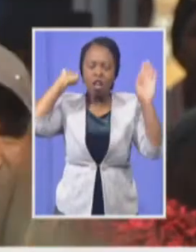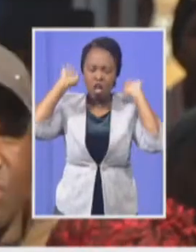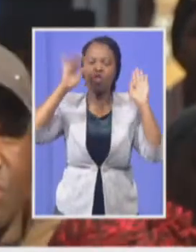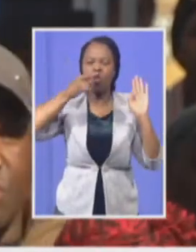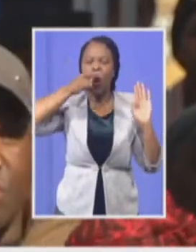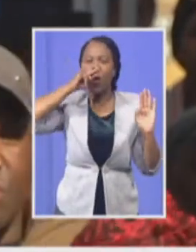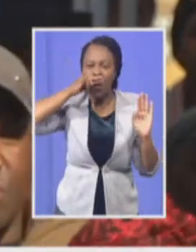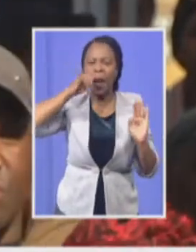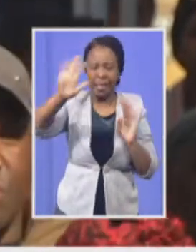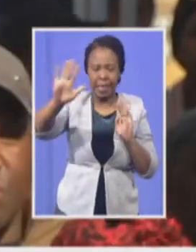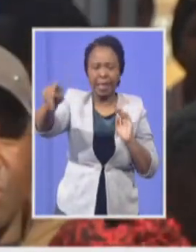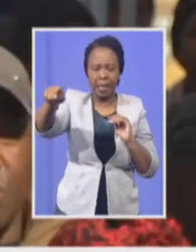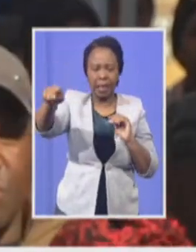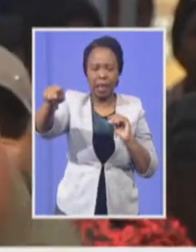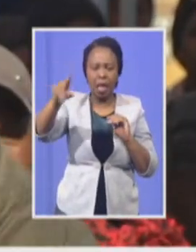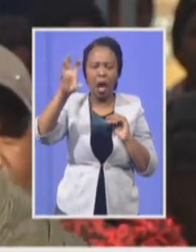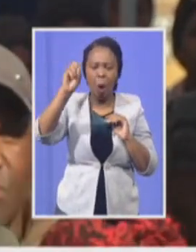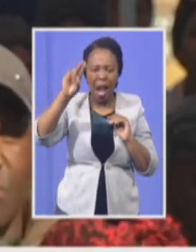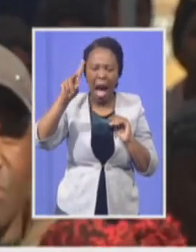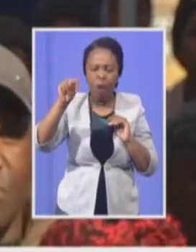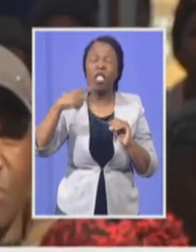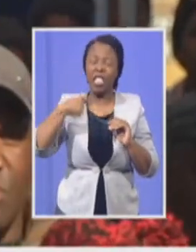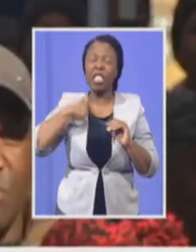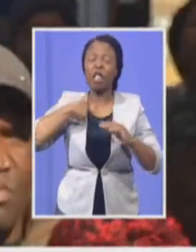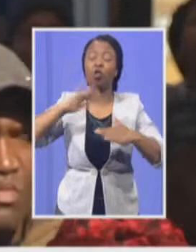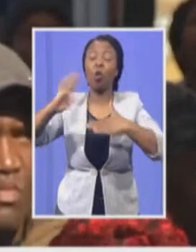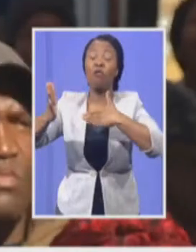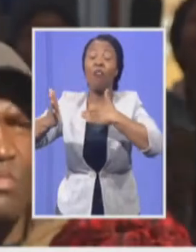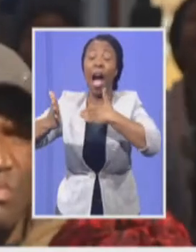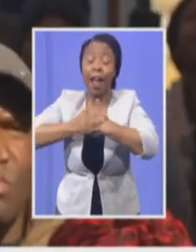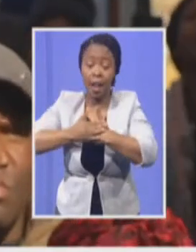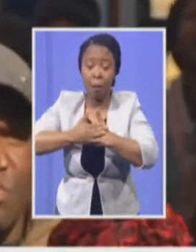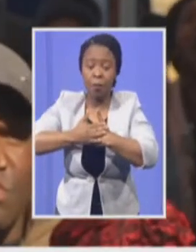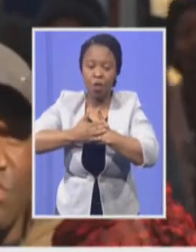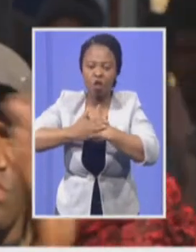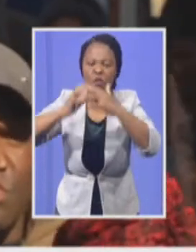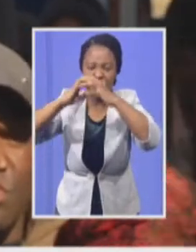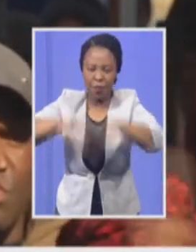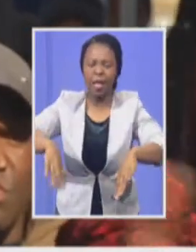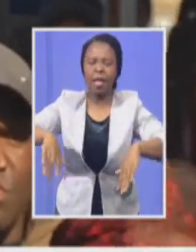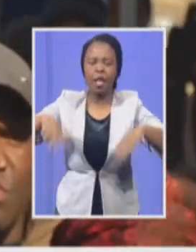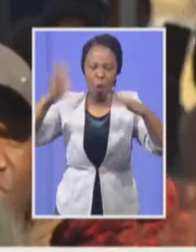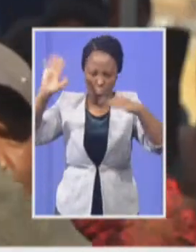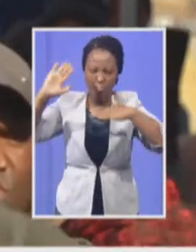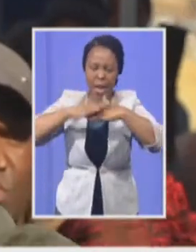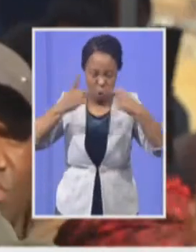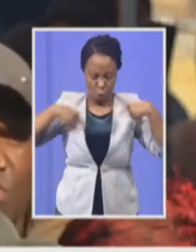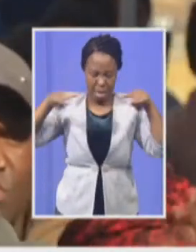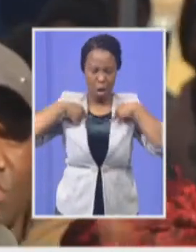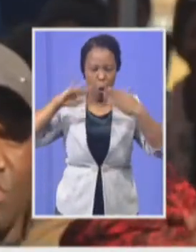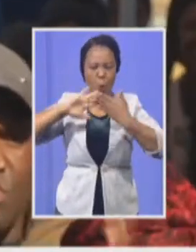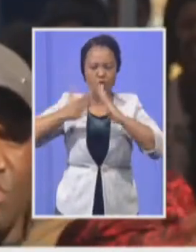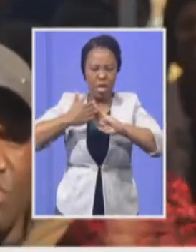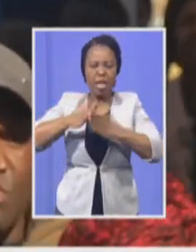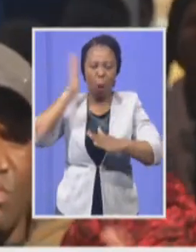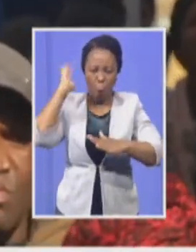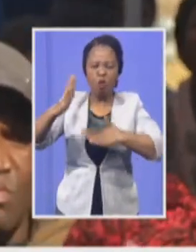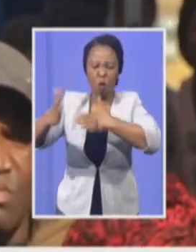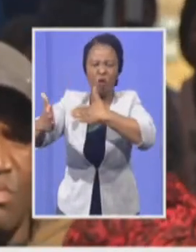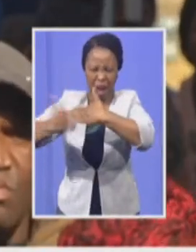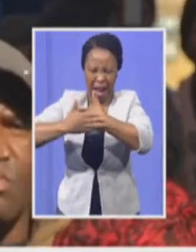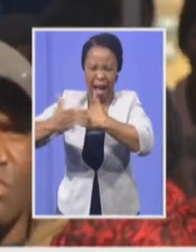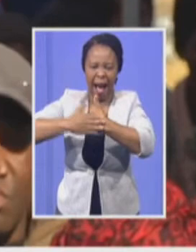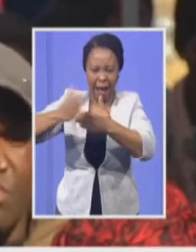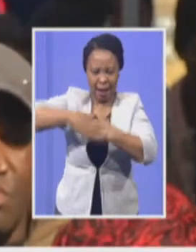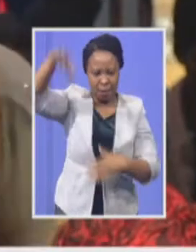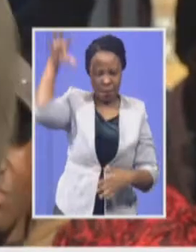Orlando police station re tlo ikwalla yona re setjhaba re tlo ikwalla yona tate